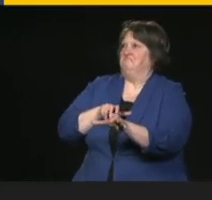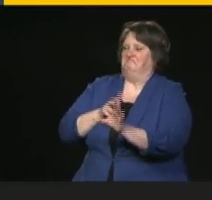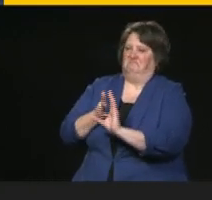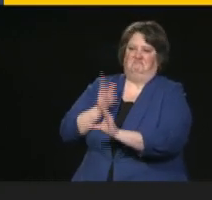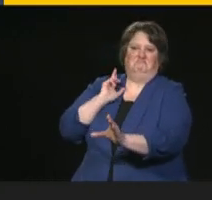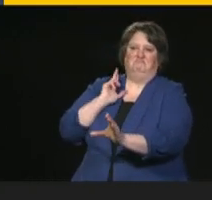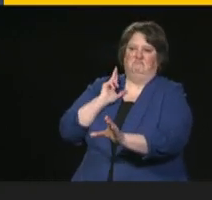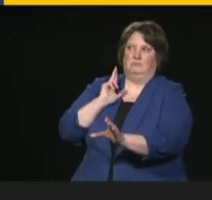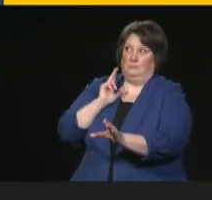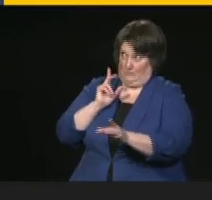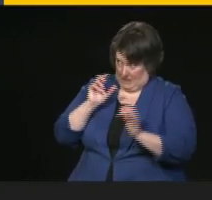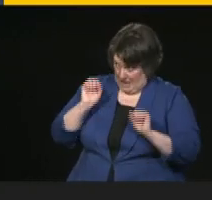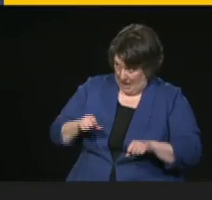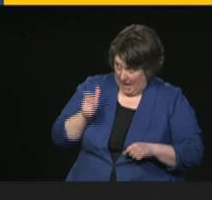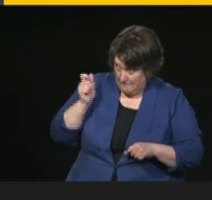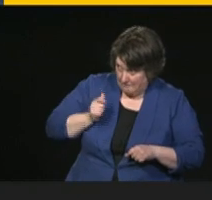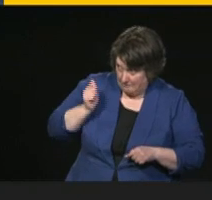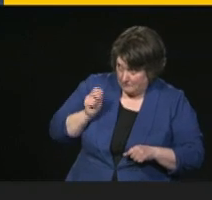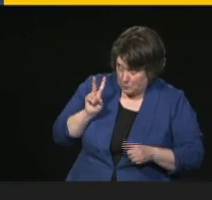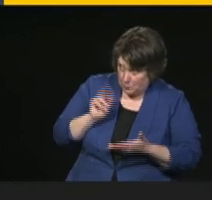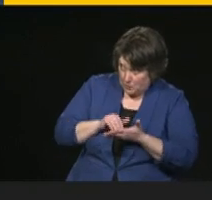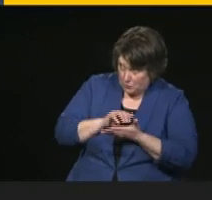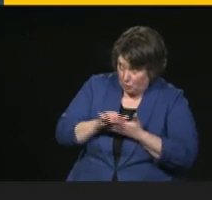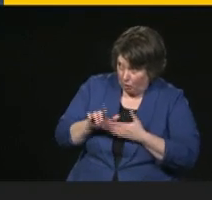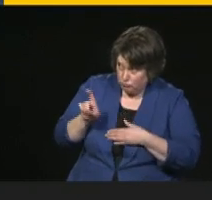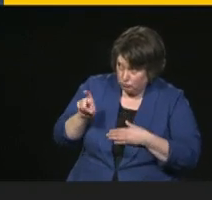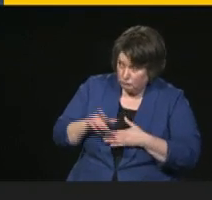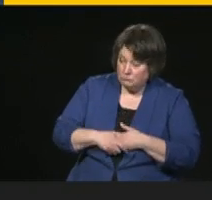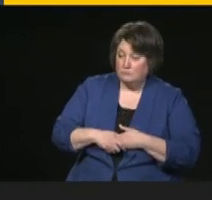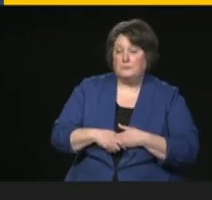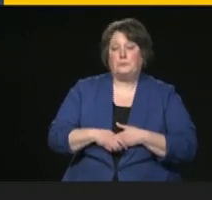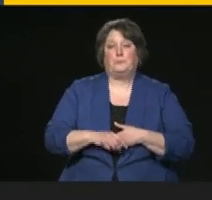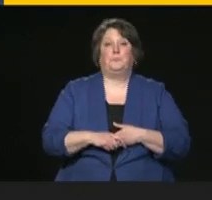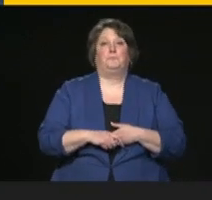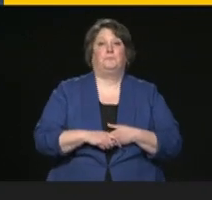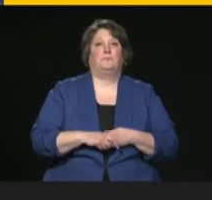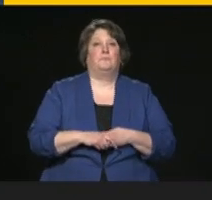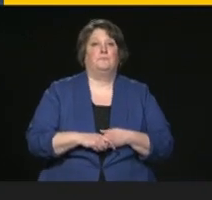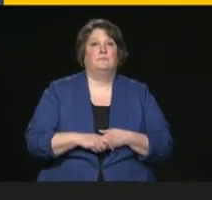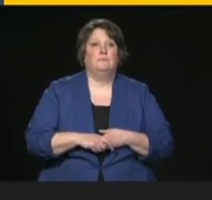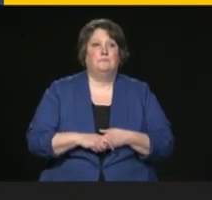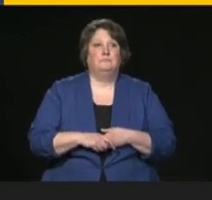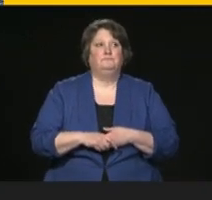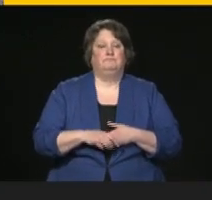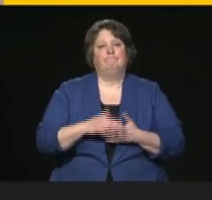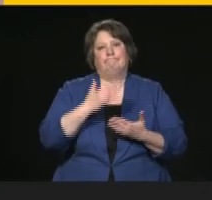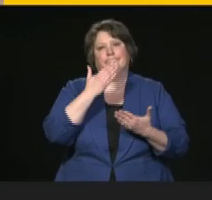the $2,000 per month? Thank you. I know it's very important to be clear.